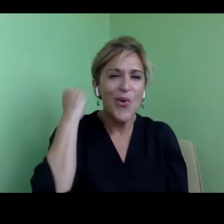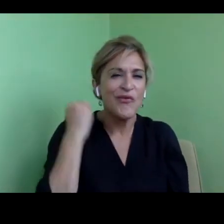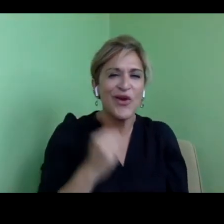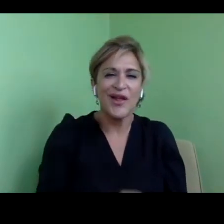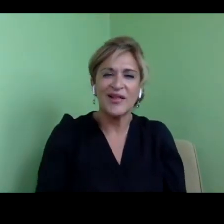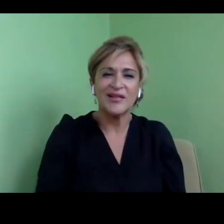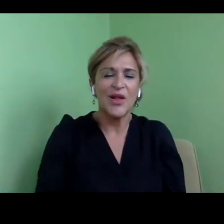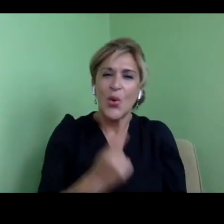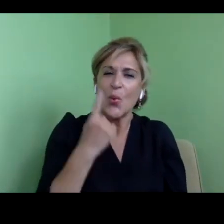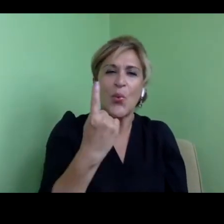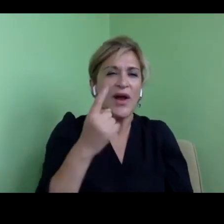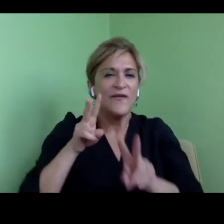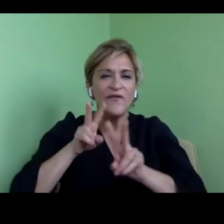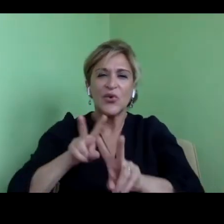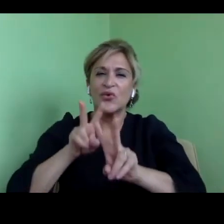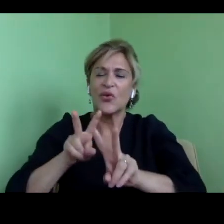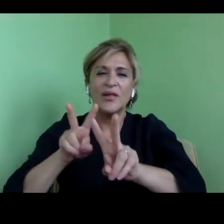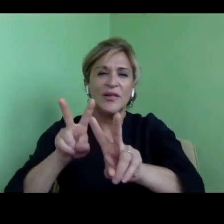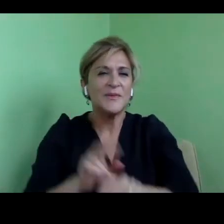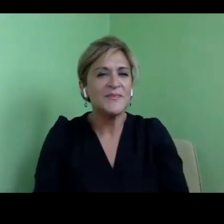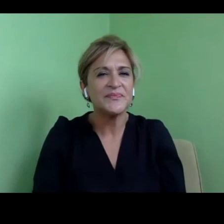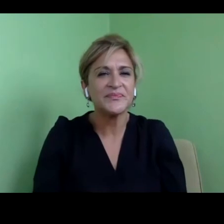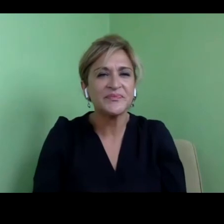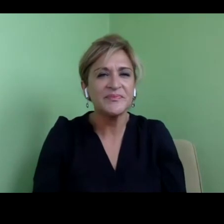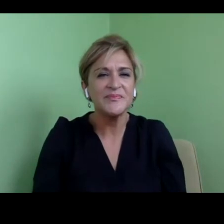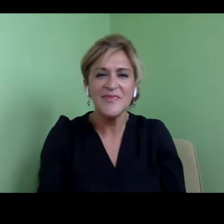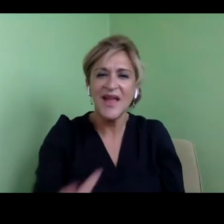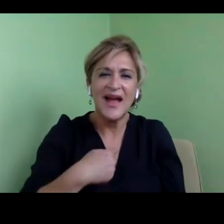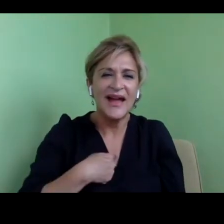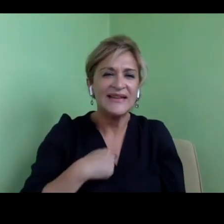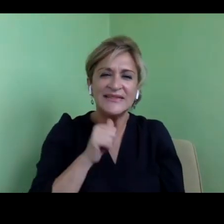one funeral, where I did not speak.